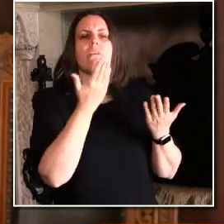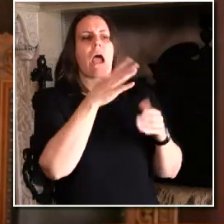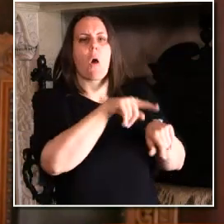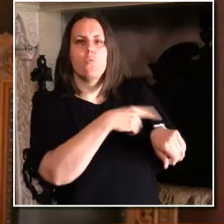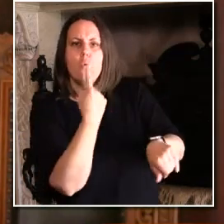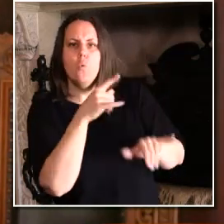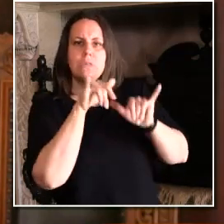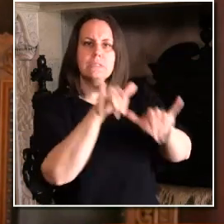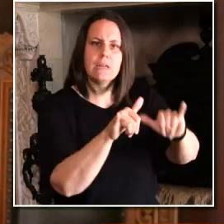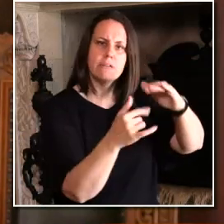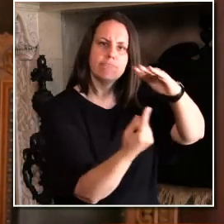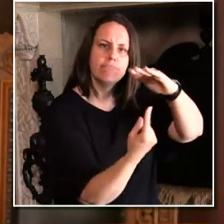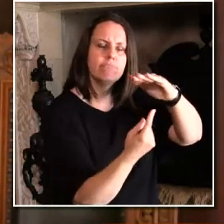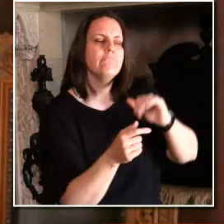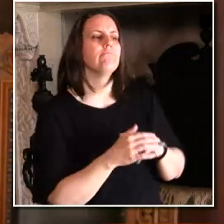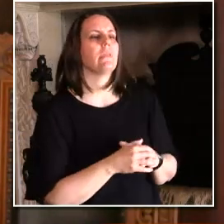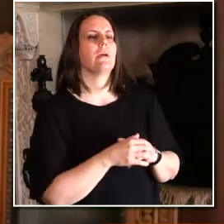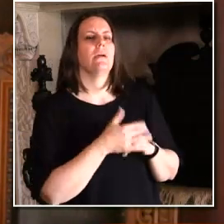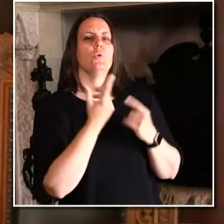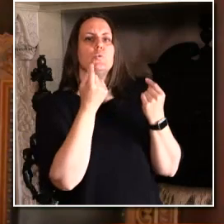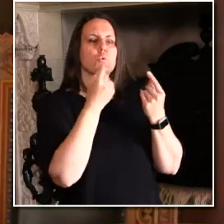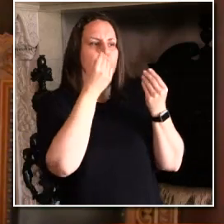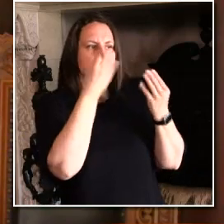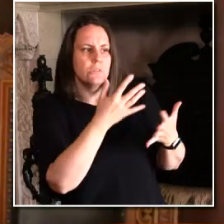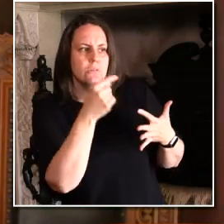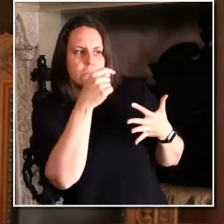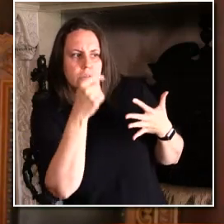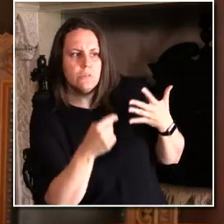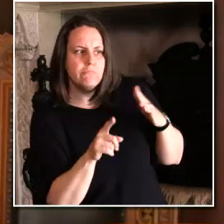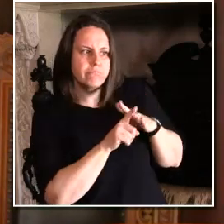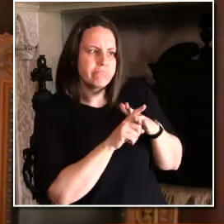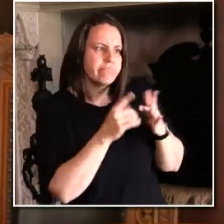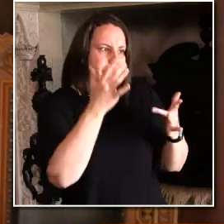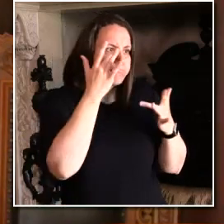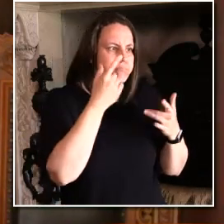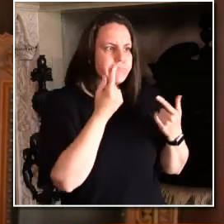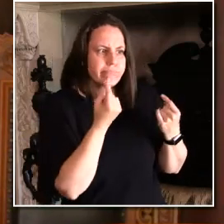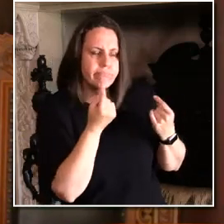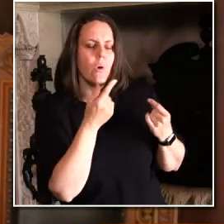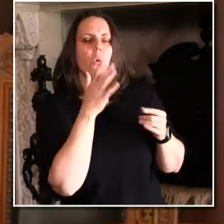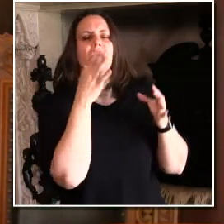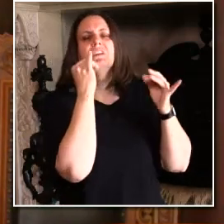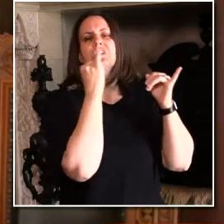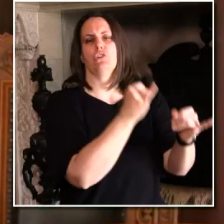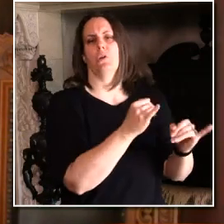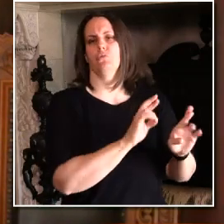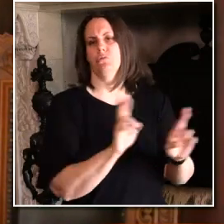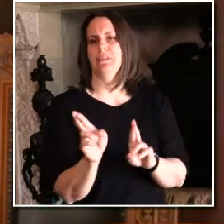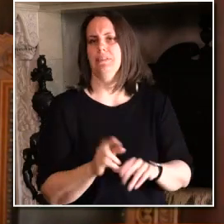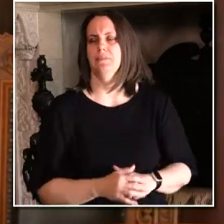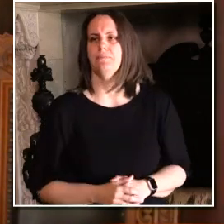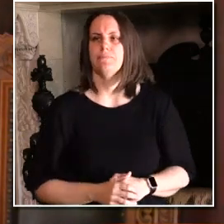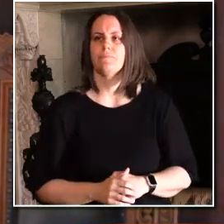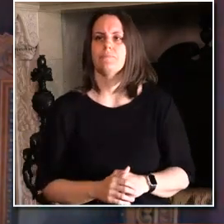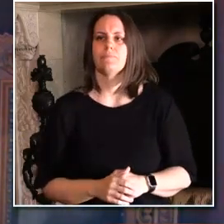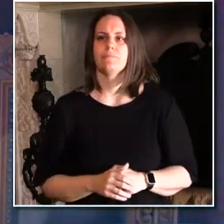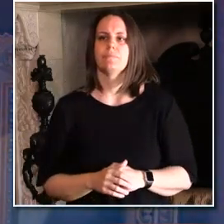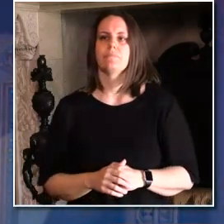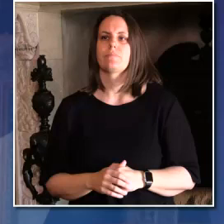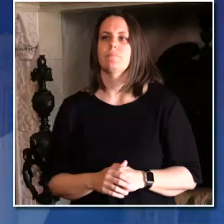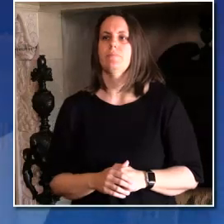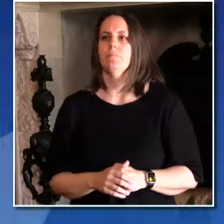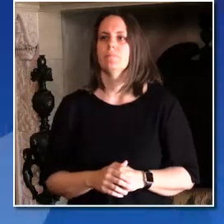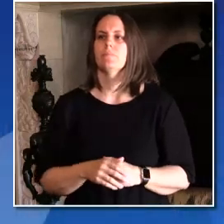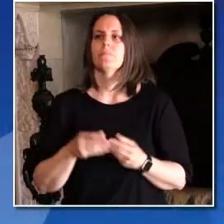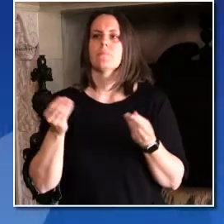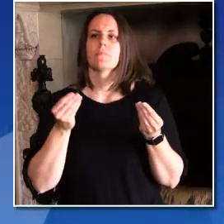that people know what their isolation period is. And Tracy, you talked about the isolation period, so can we, I know we've talked about this